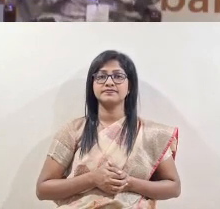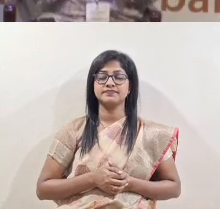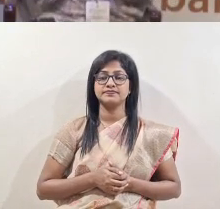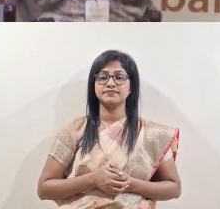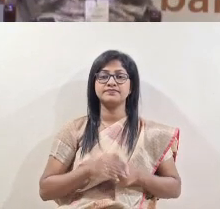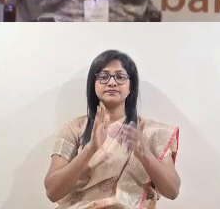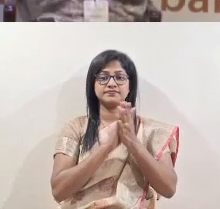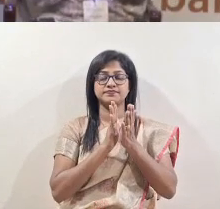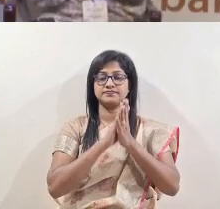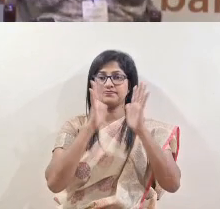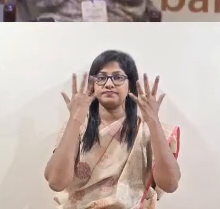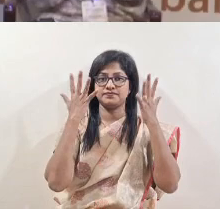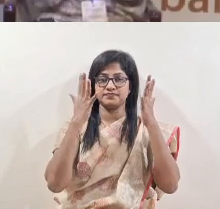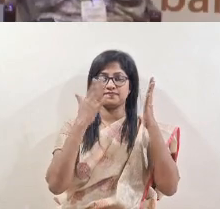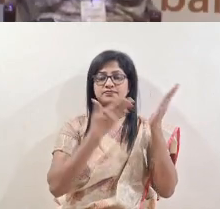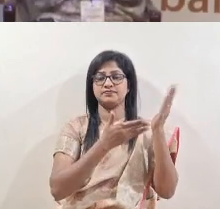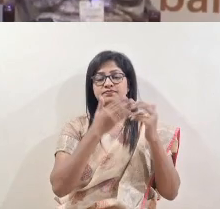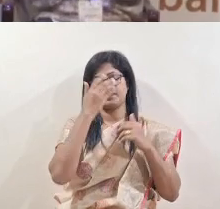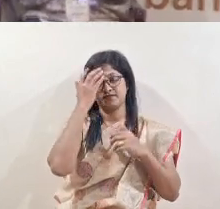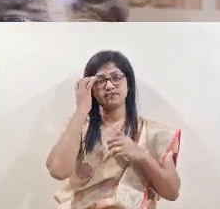So a big hand for him.